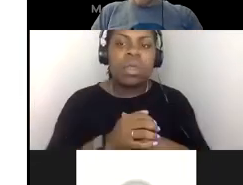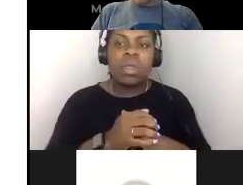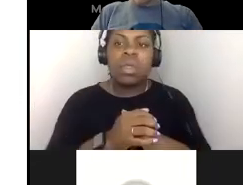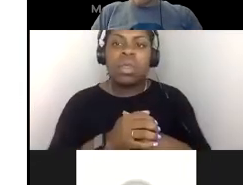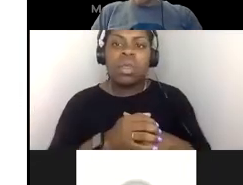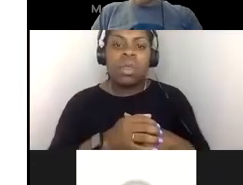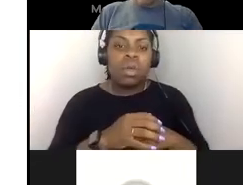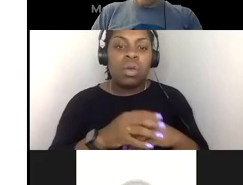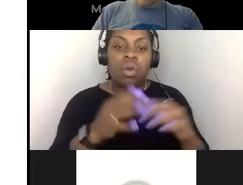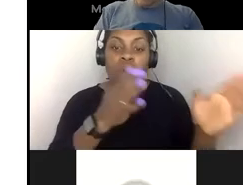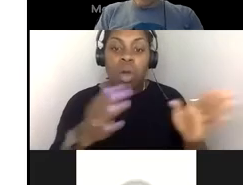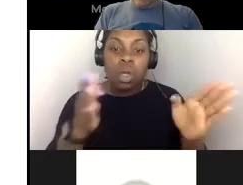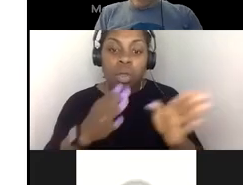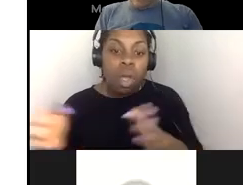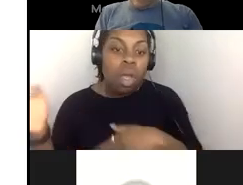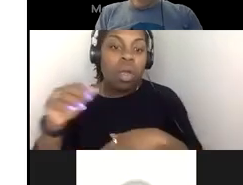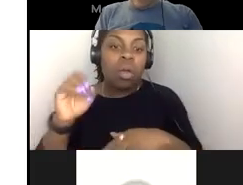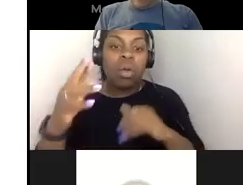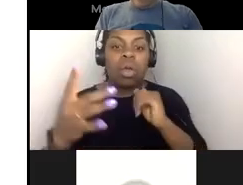Organize. Ah, yeah, man.